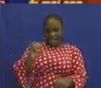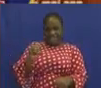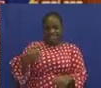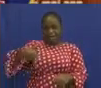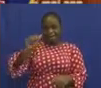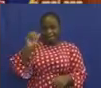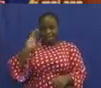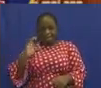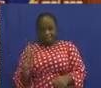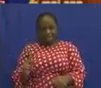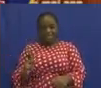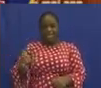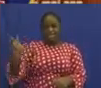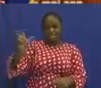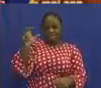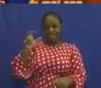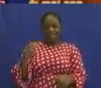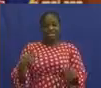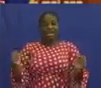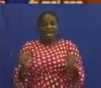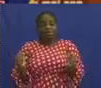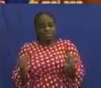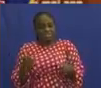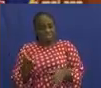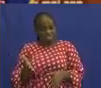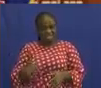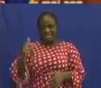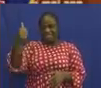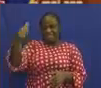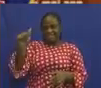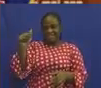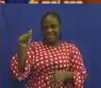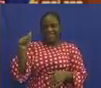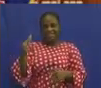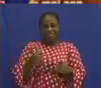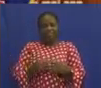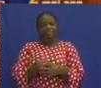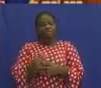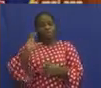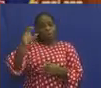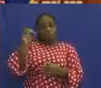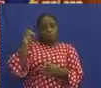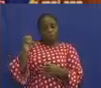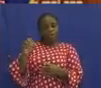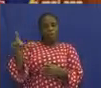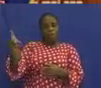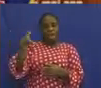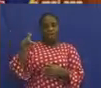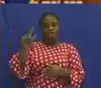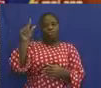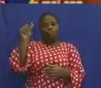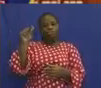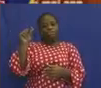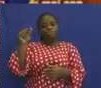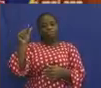300 ice-packed freezers, 10 cold chain vans, and 120 temperature